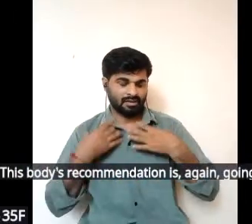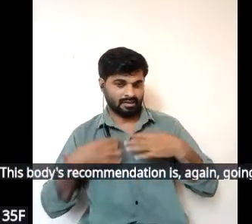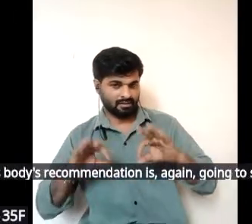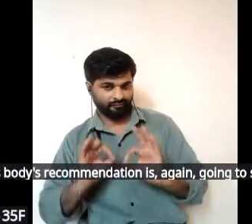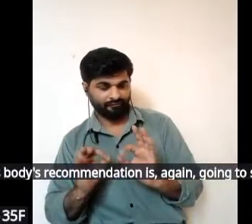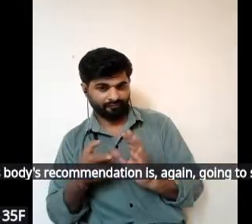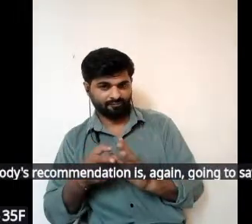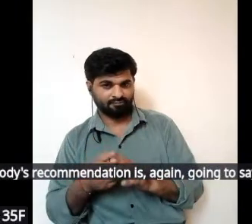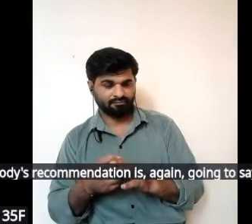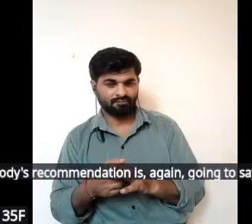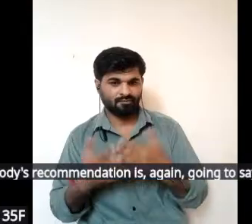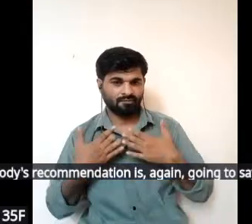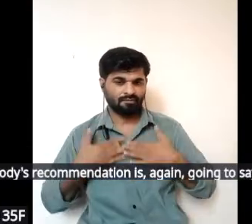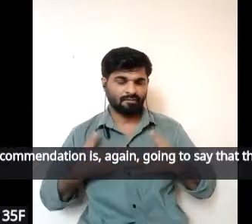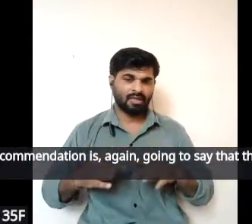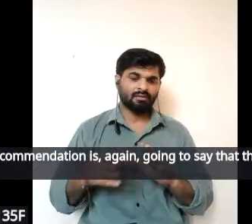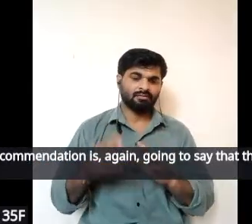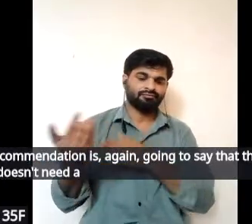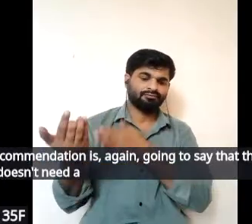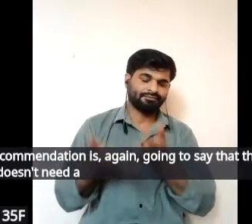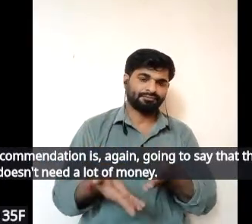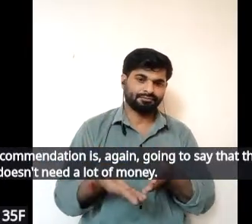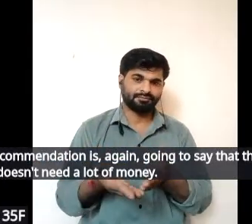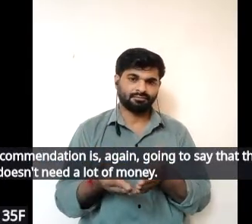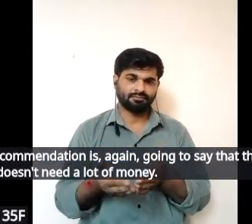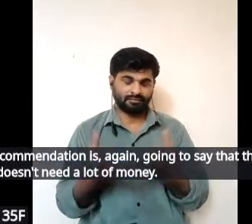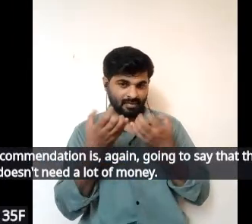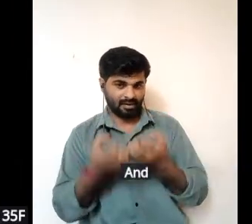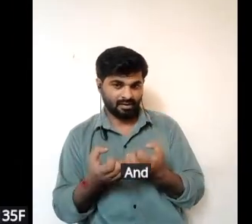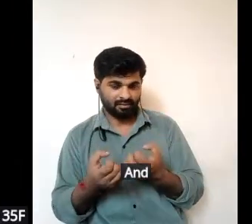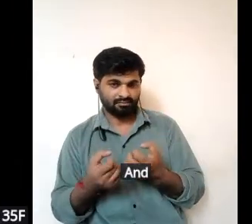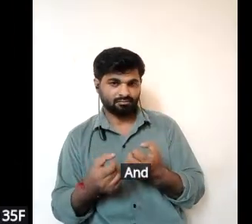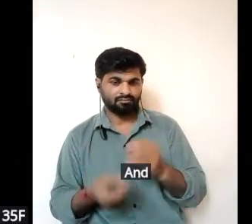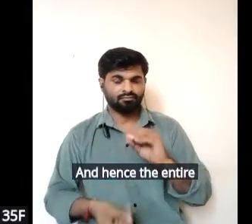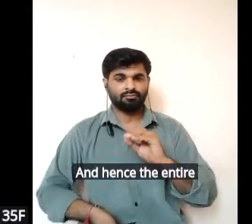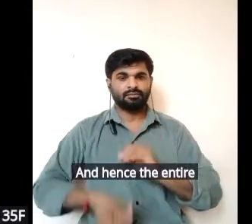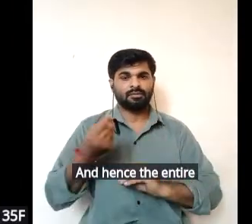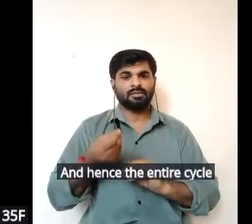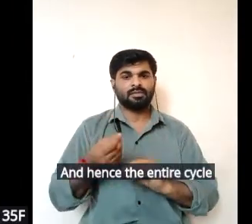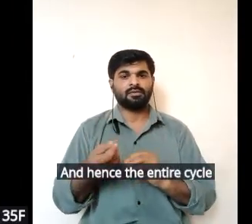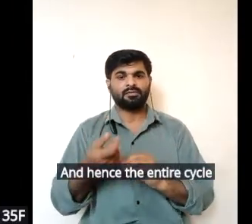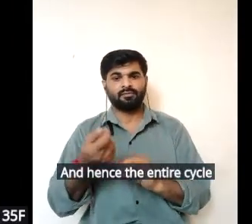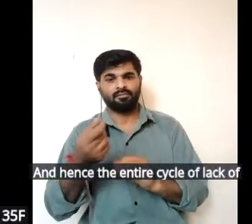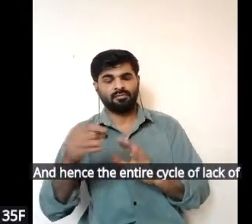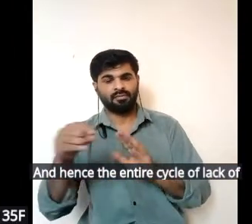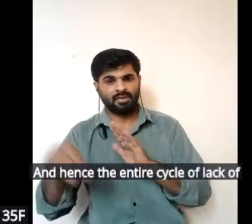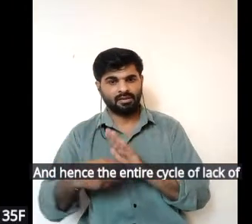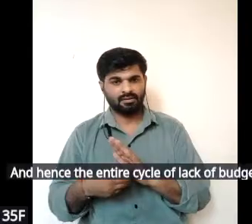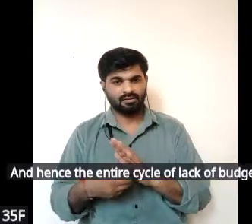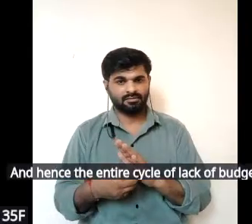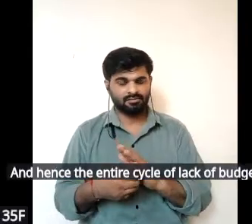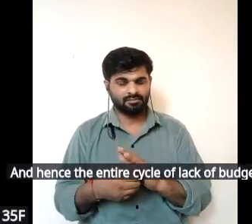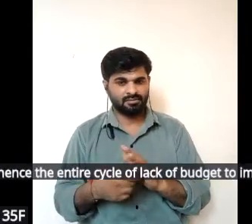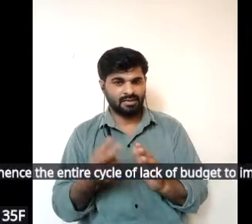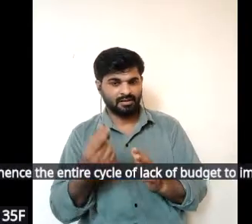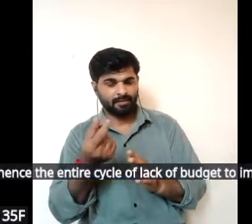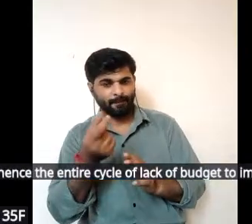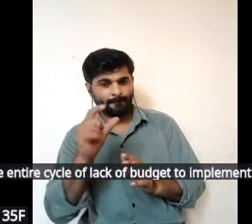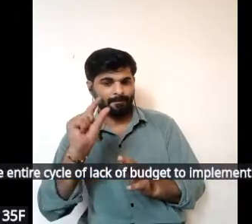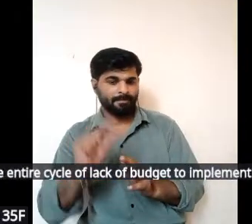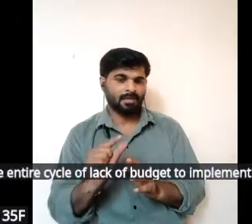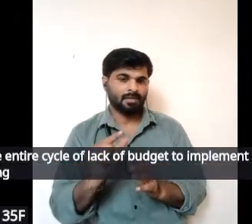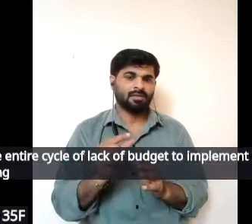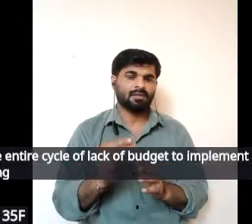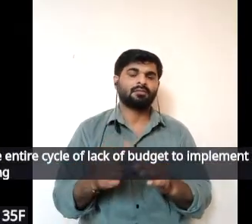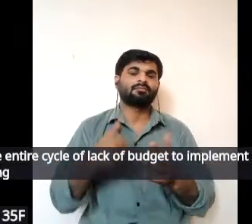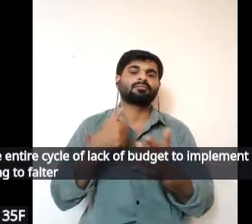the Department of Empowerment doesn't need a lot of money. And hence the entire cycle of lack of budget to implement measures on the ground is going